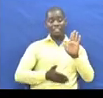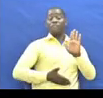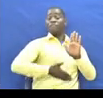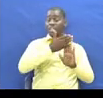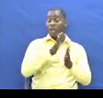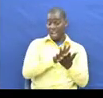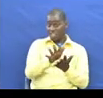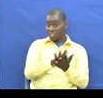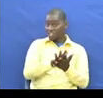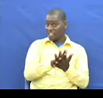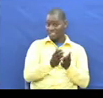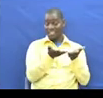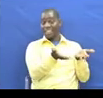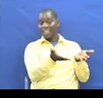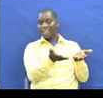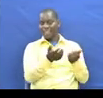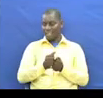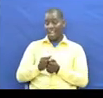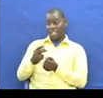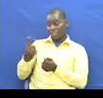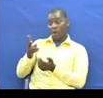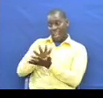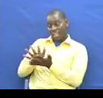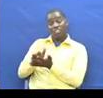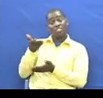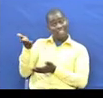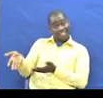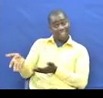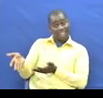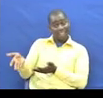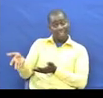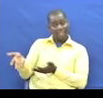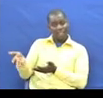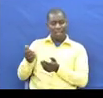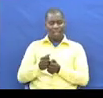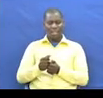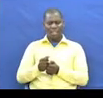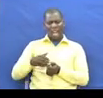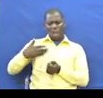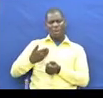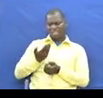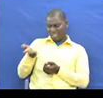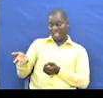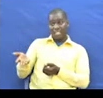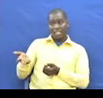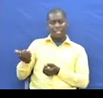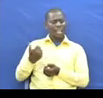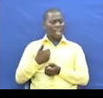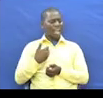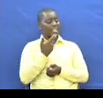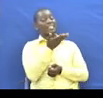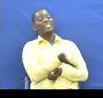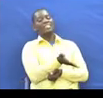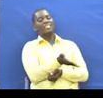arrow. The first illustration is here. The second illustration is here. You have this one here. You have